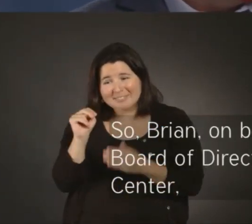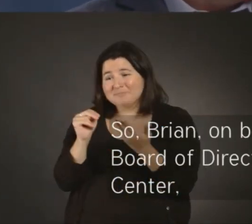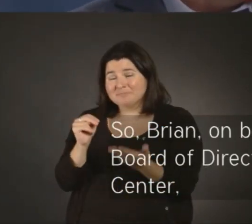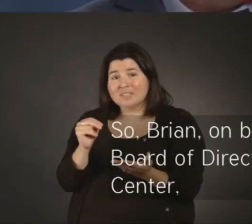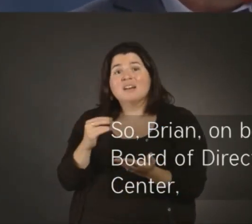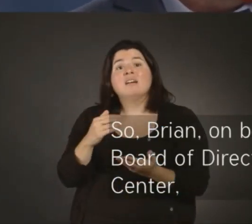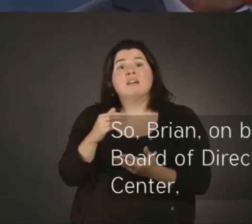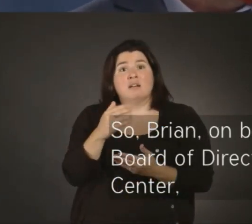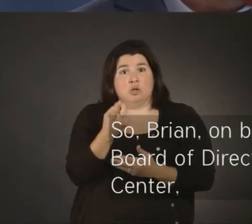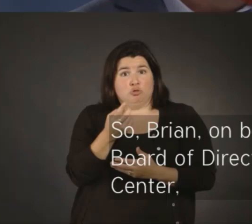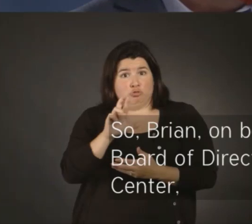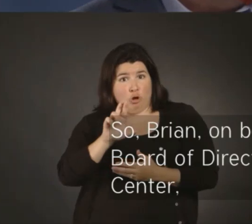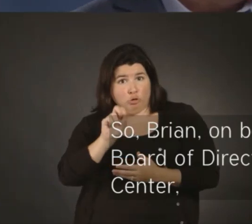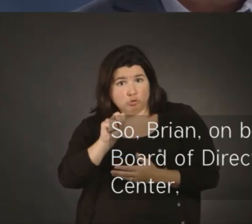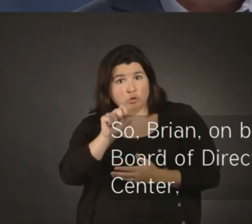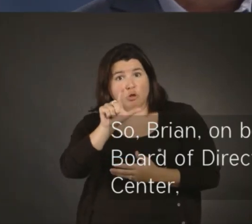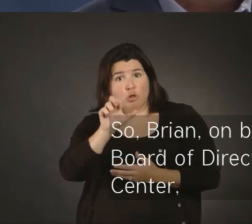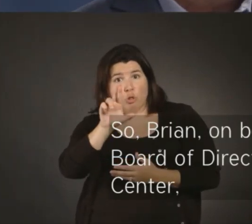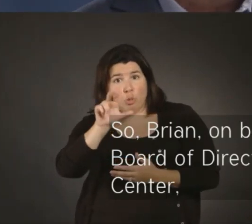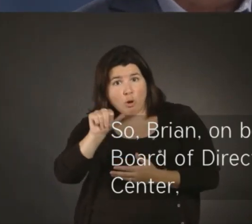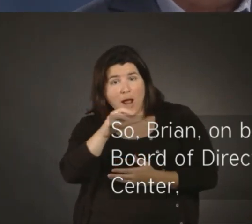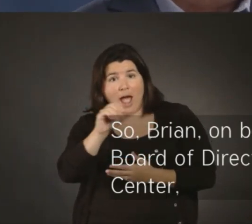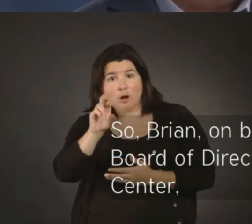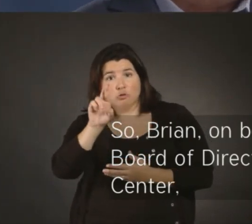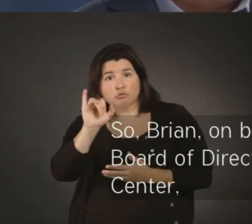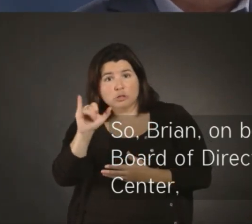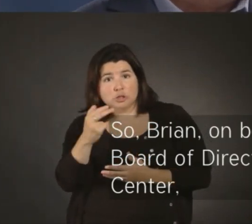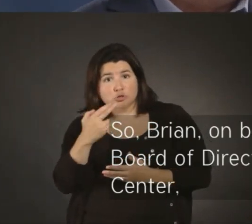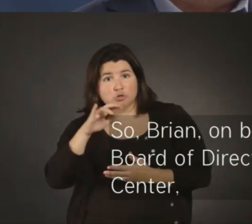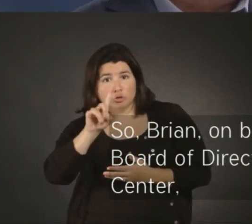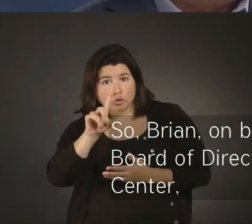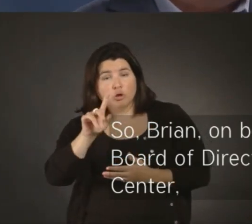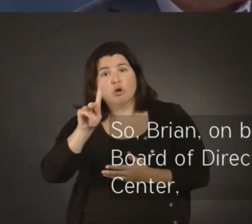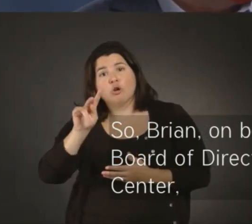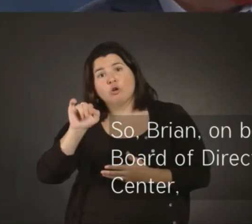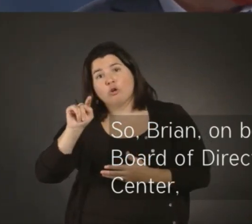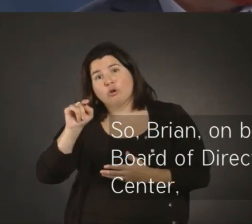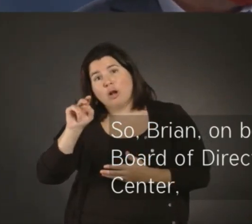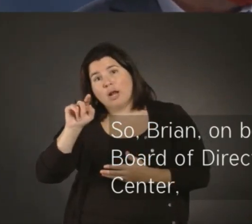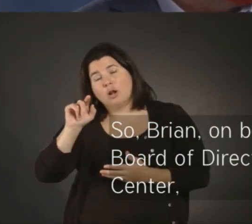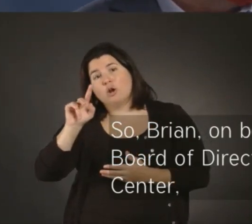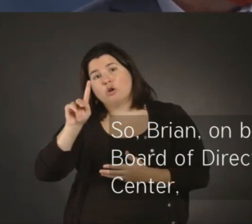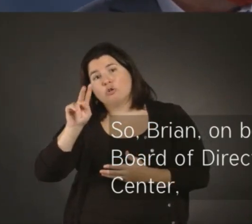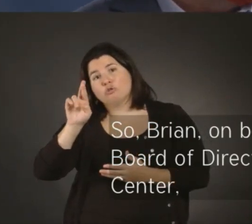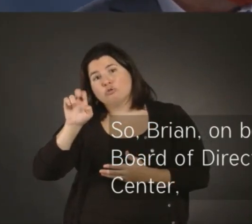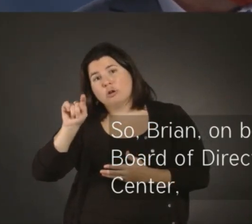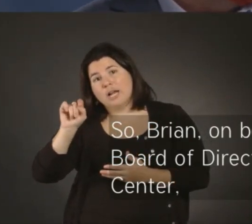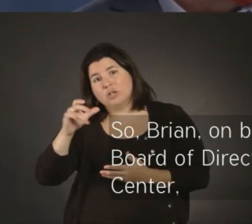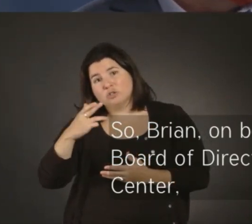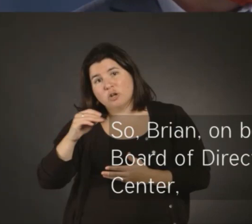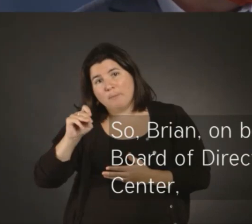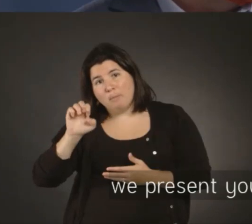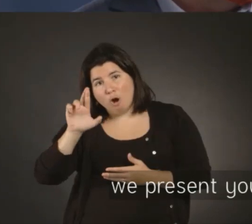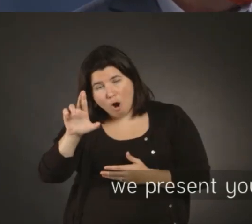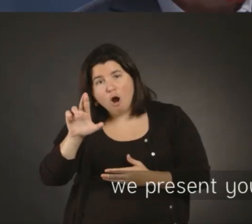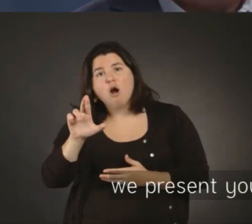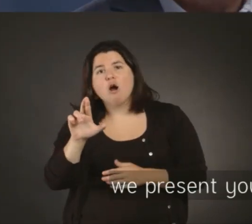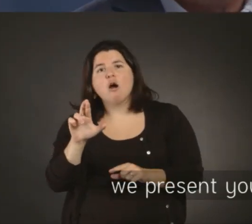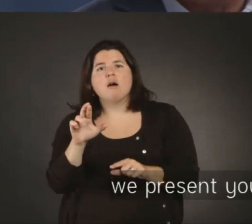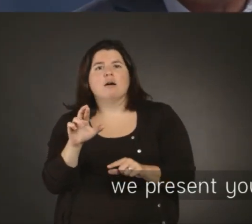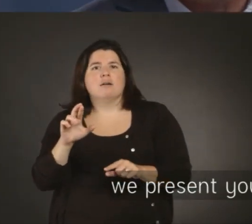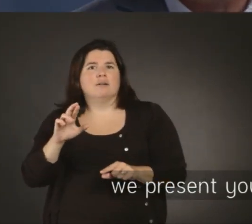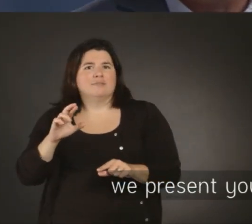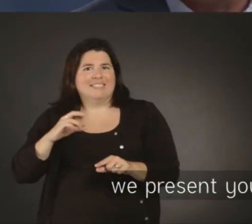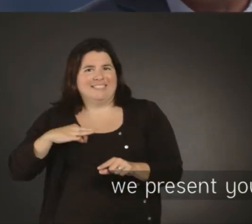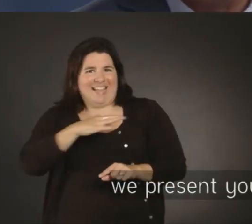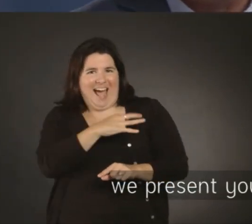of Doctors Laura and Richard Kretschmer, the Board of Directors, and the staff of Hearing, Speech, and Deaf Center, we present